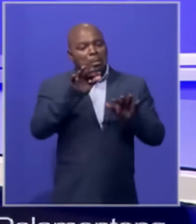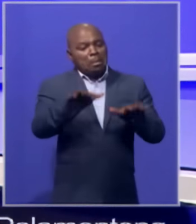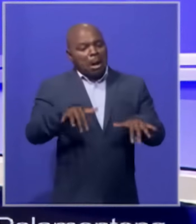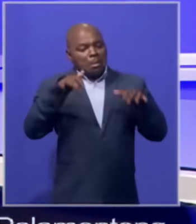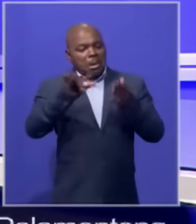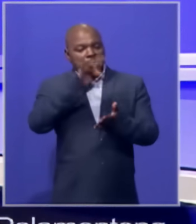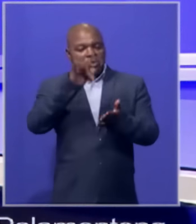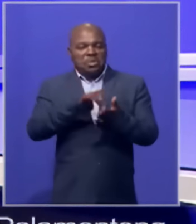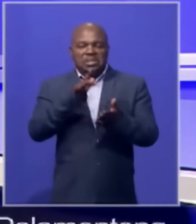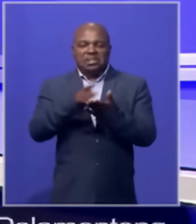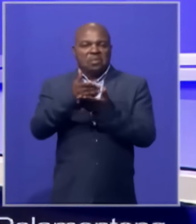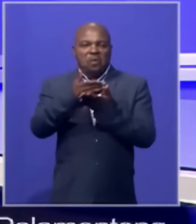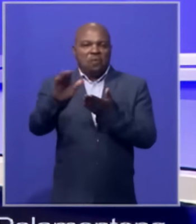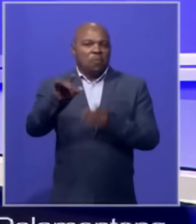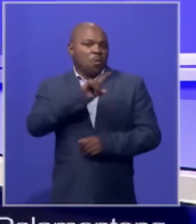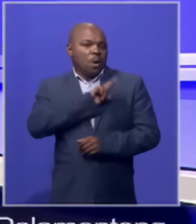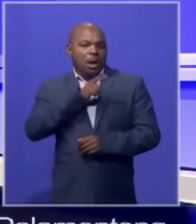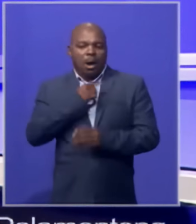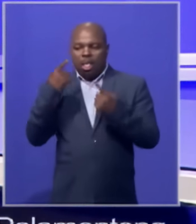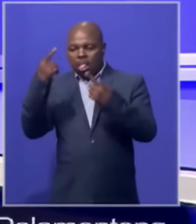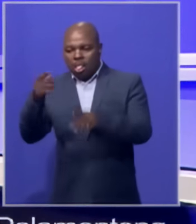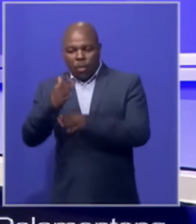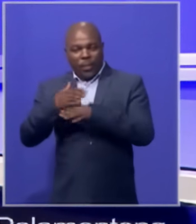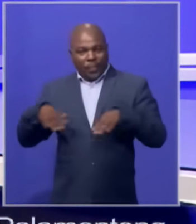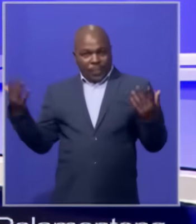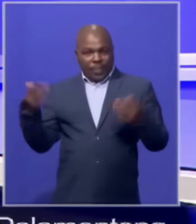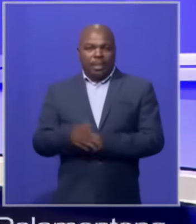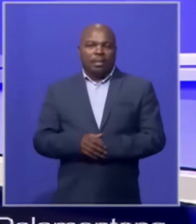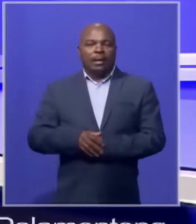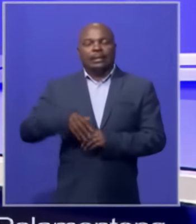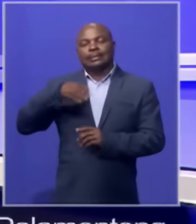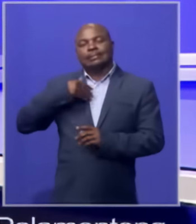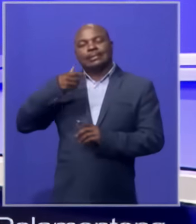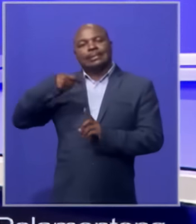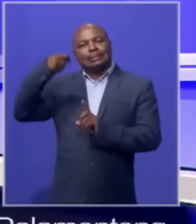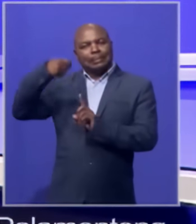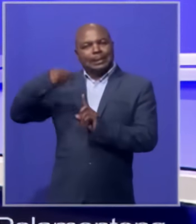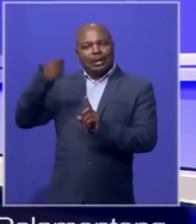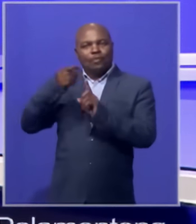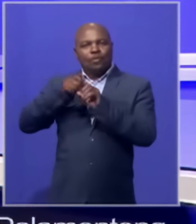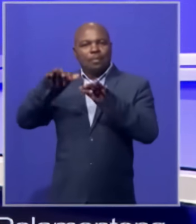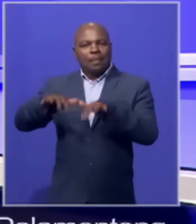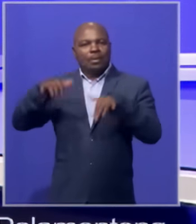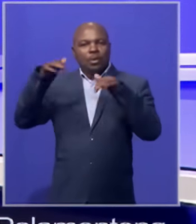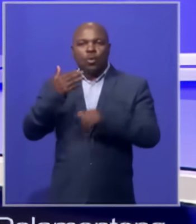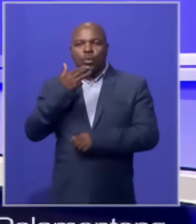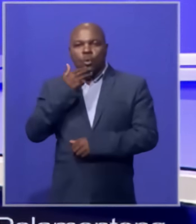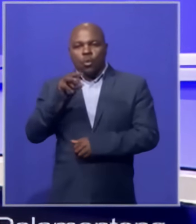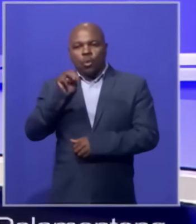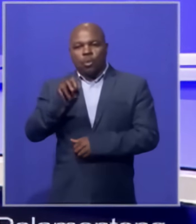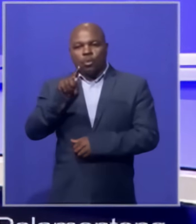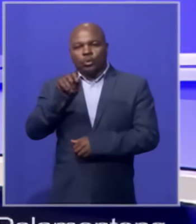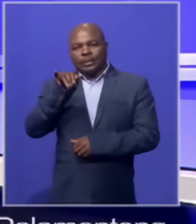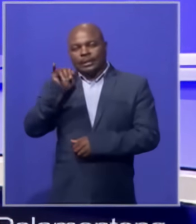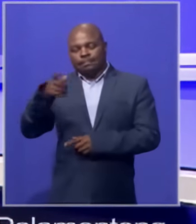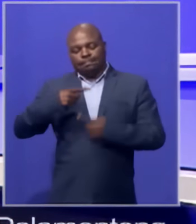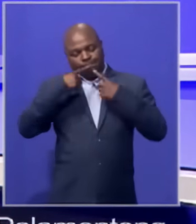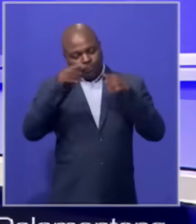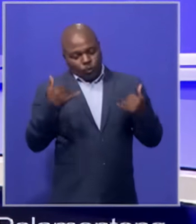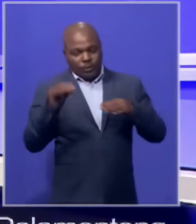mošomong makga a mmalwa. Seo se tšweletše nakong ya ge mospikara wa palamente Nelly Muthi a fana ka kahlolo mesong ya lehono.